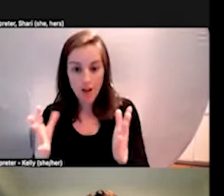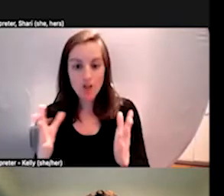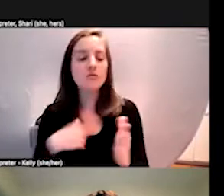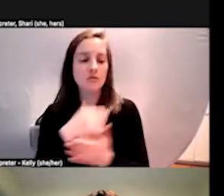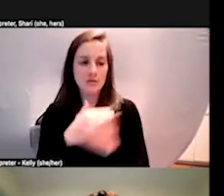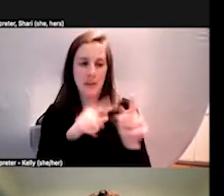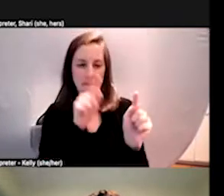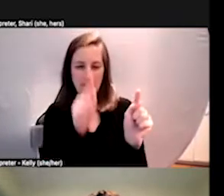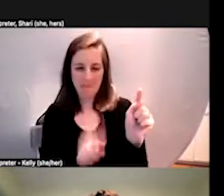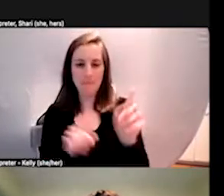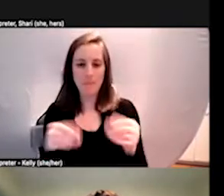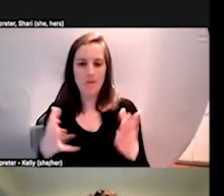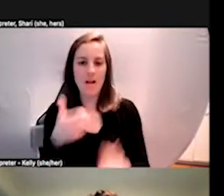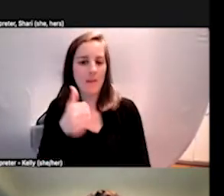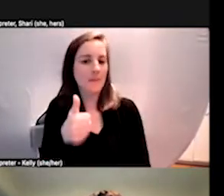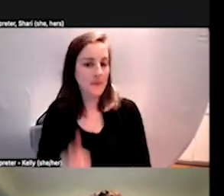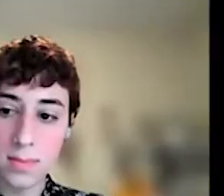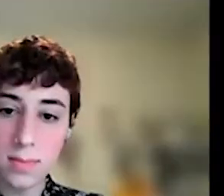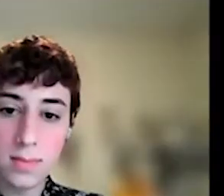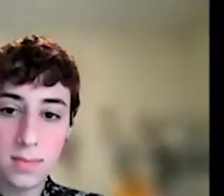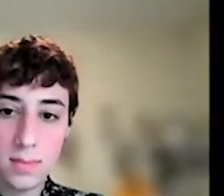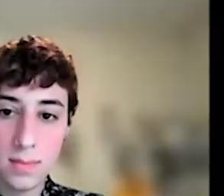themselves.